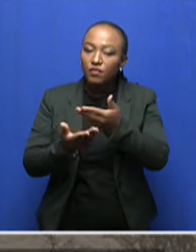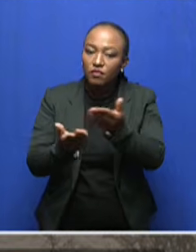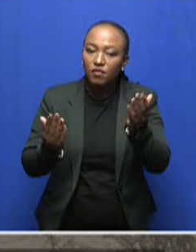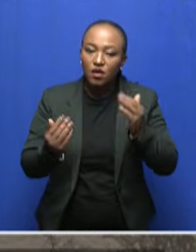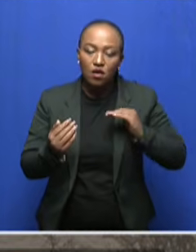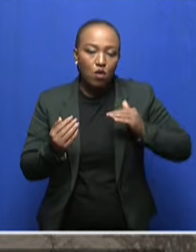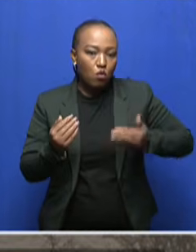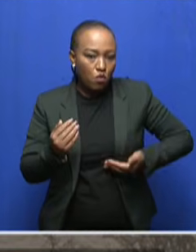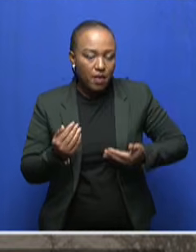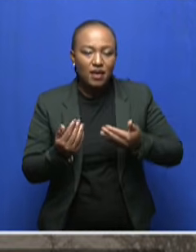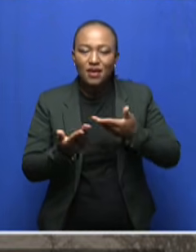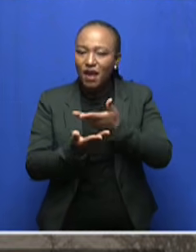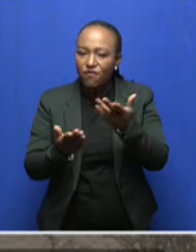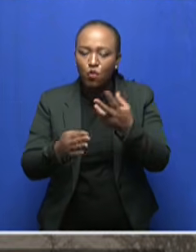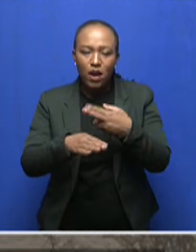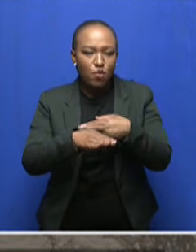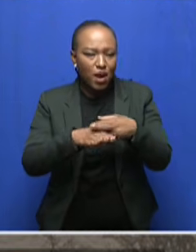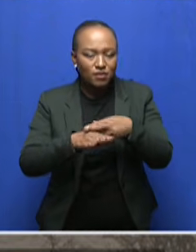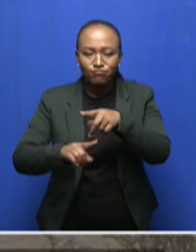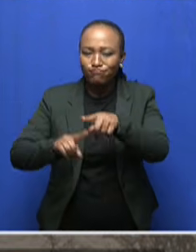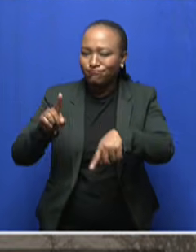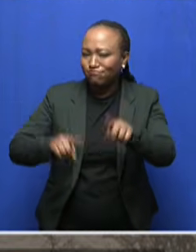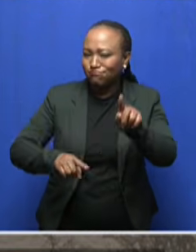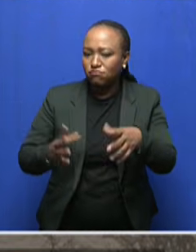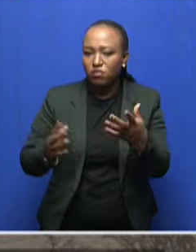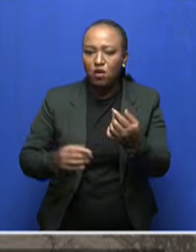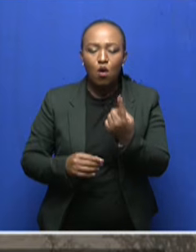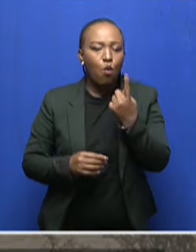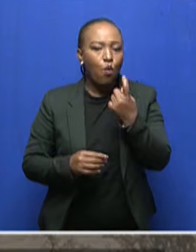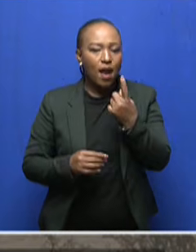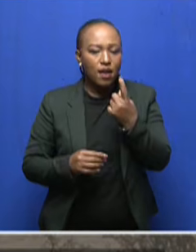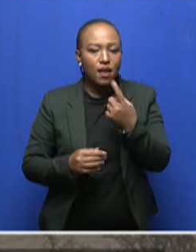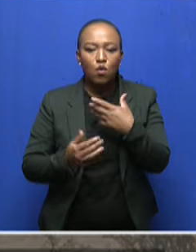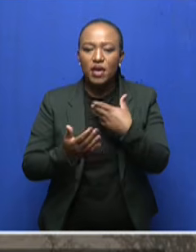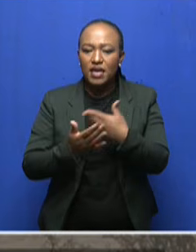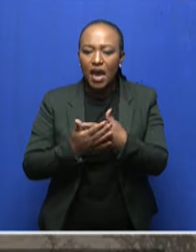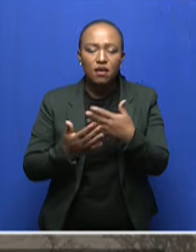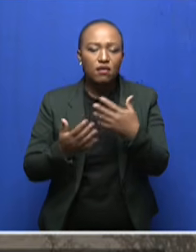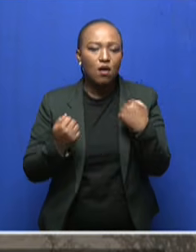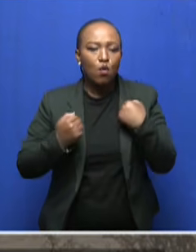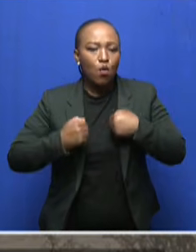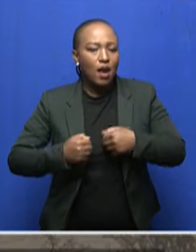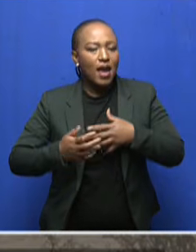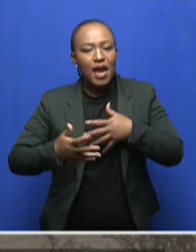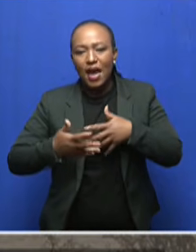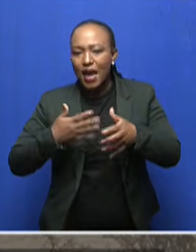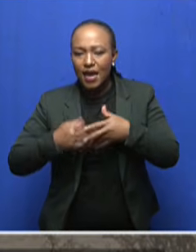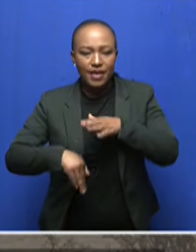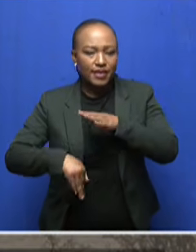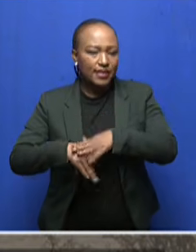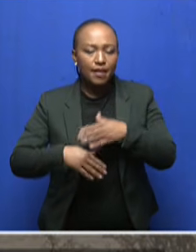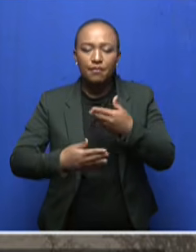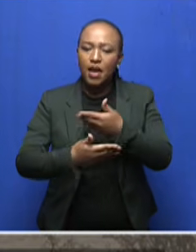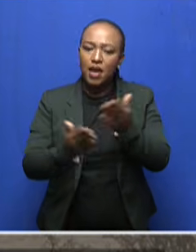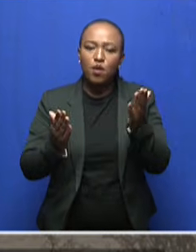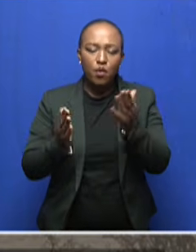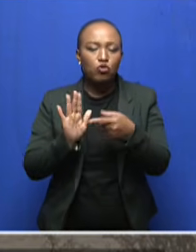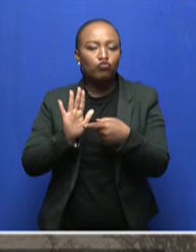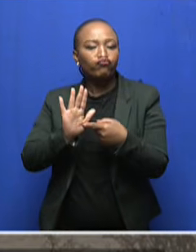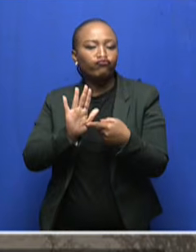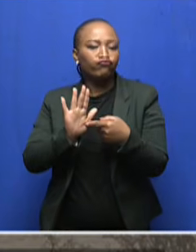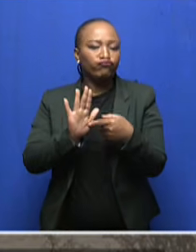woman of every race actually, what is that one statement piece that they can wear anywhere, anytime, and they can just keep close to